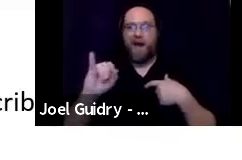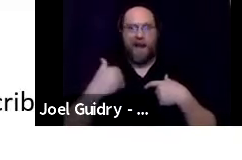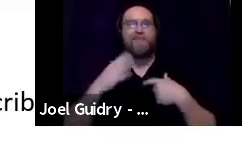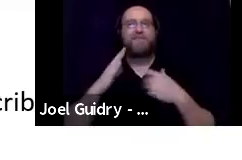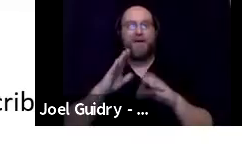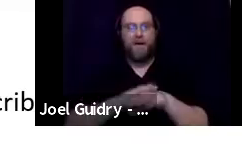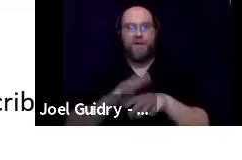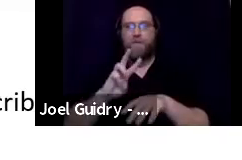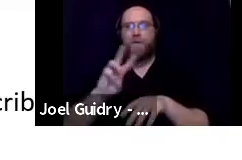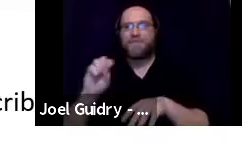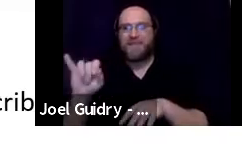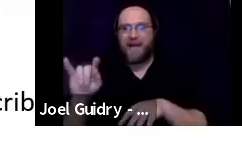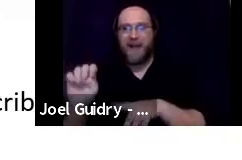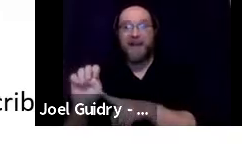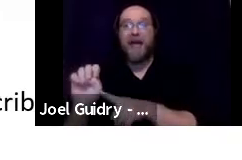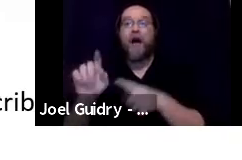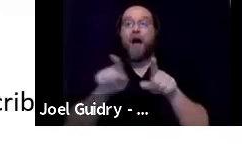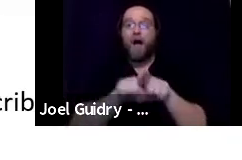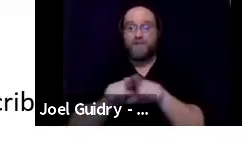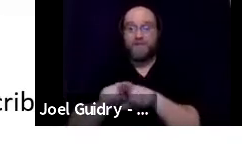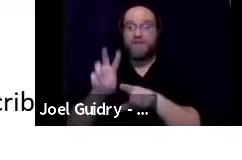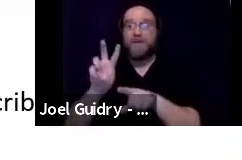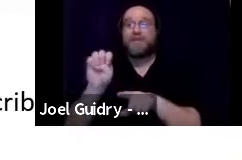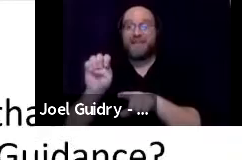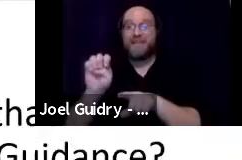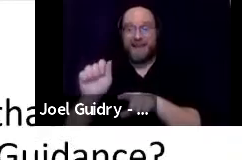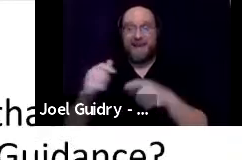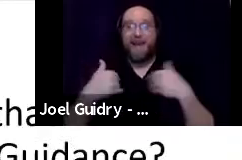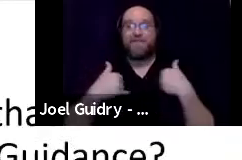quickly Google that. Next slide.